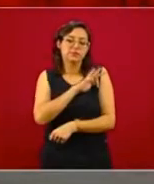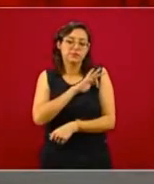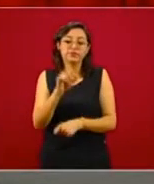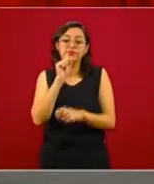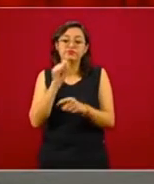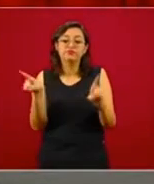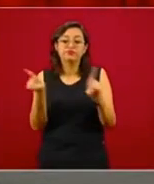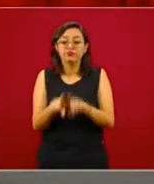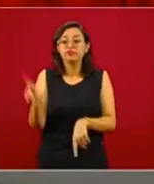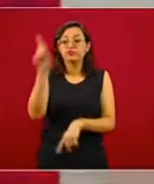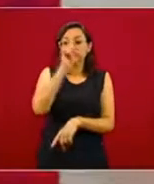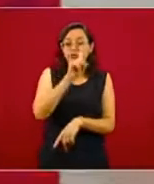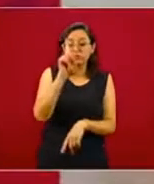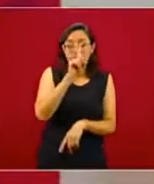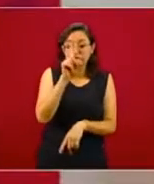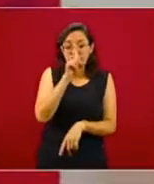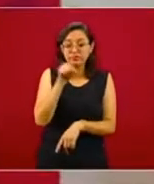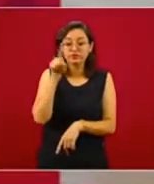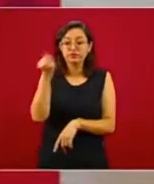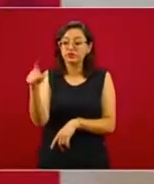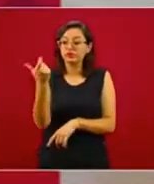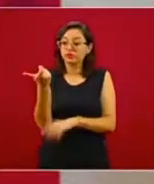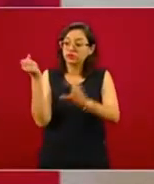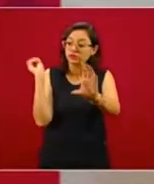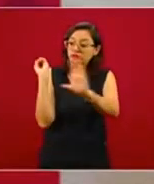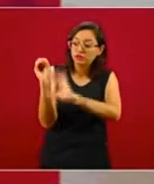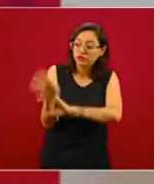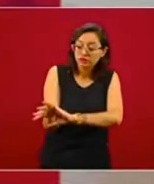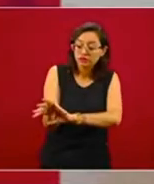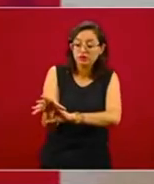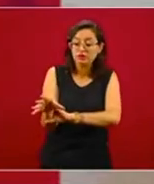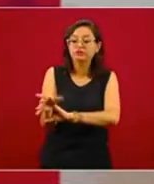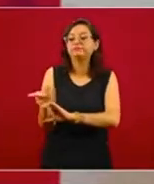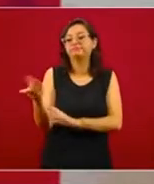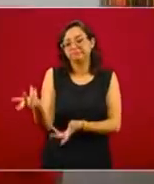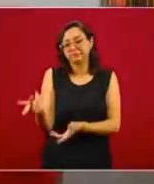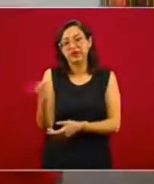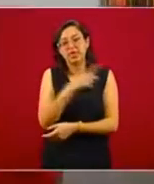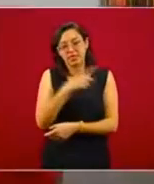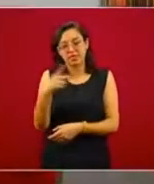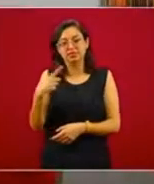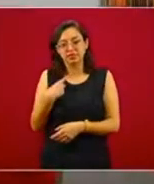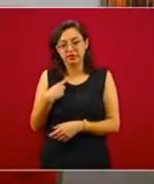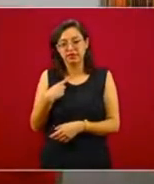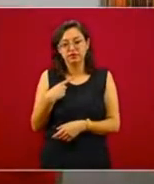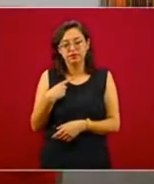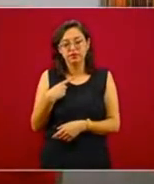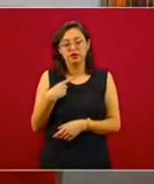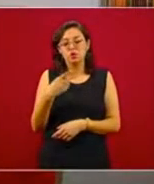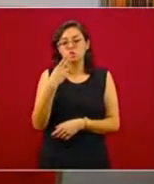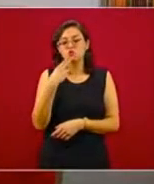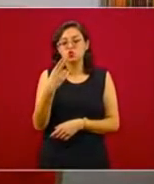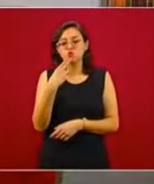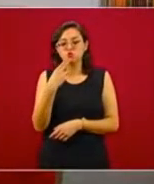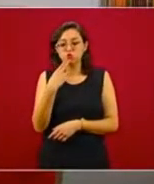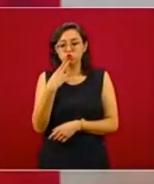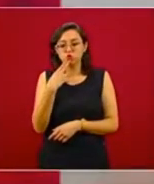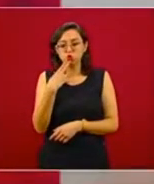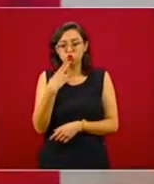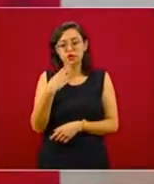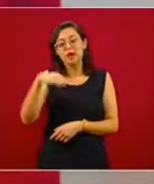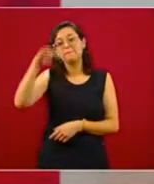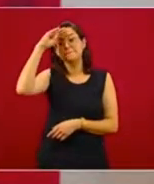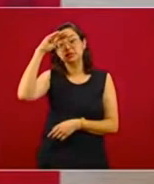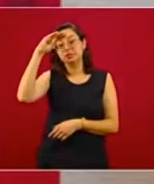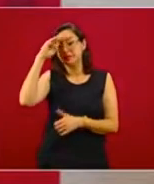hands continuously. And we are also suggesting schools receiving resources through the School is Ours program,